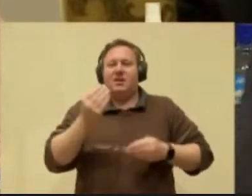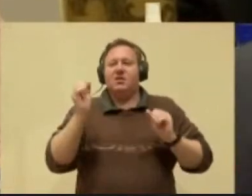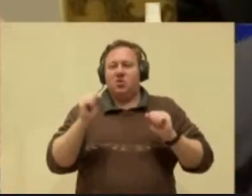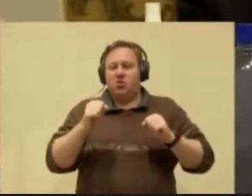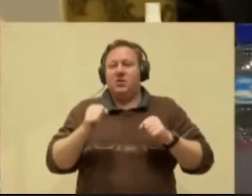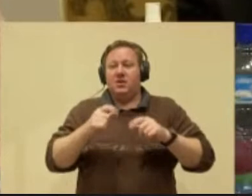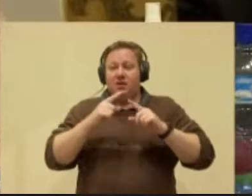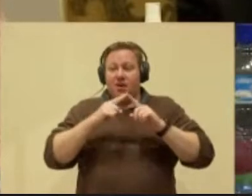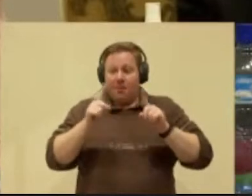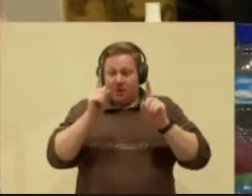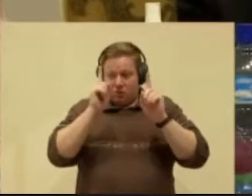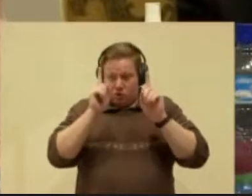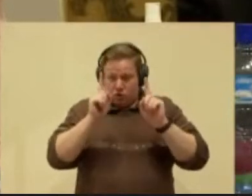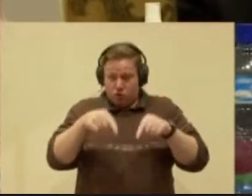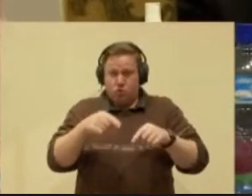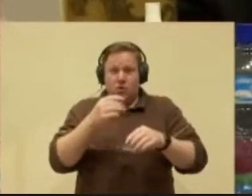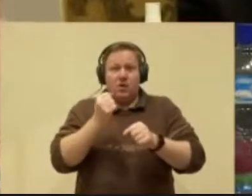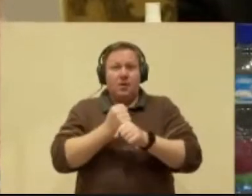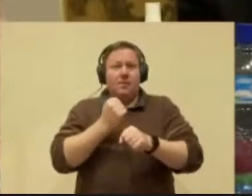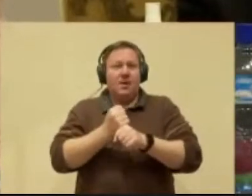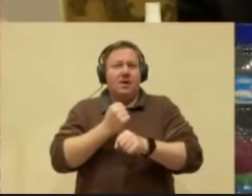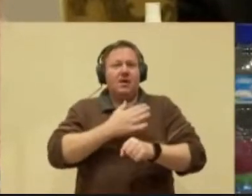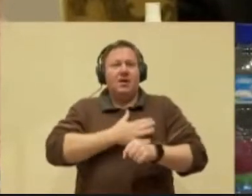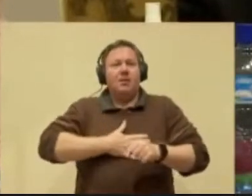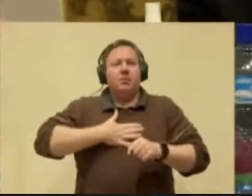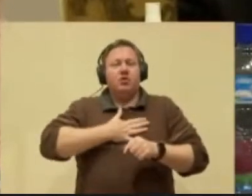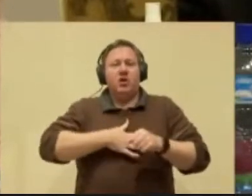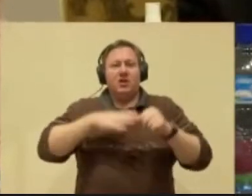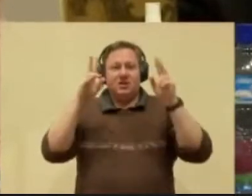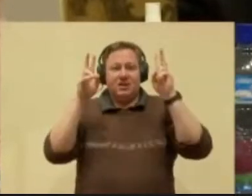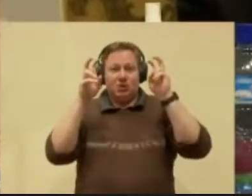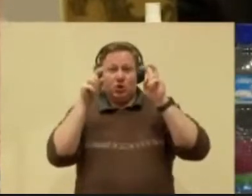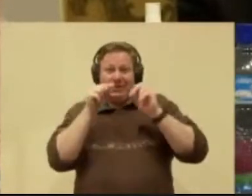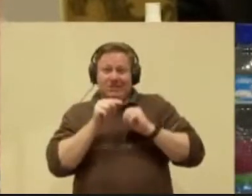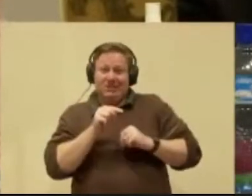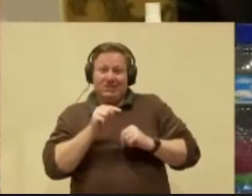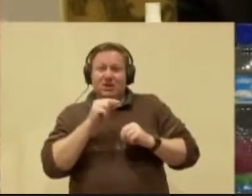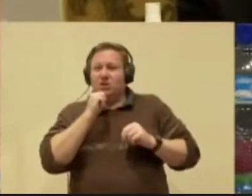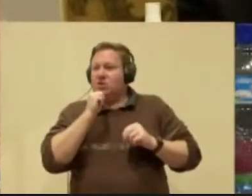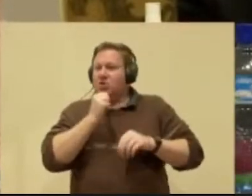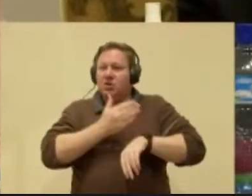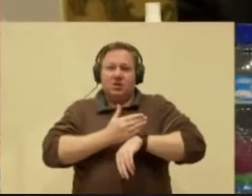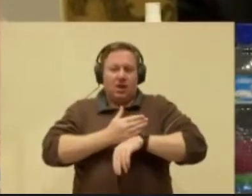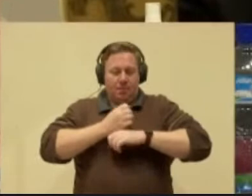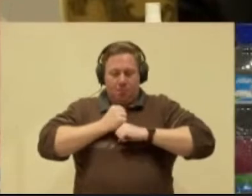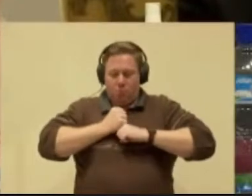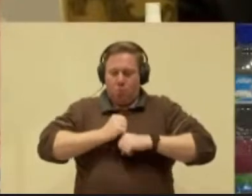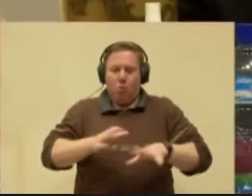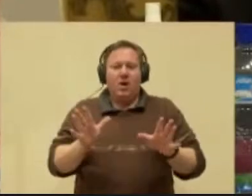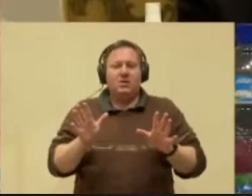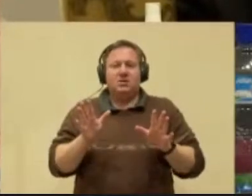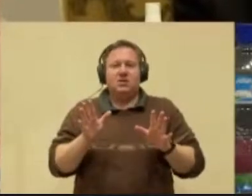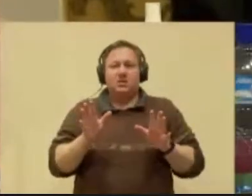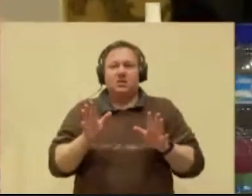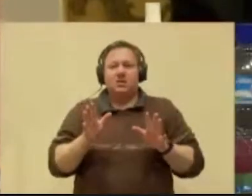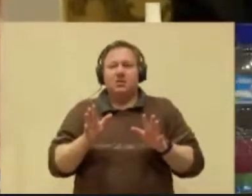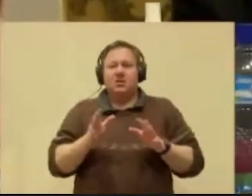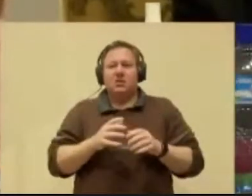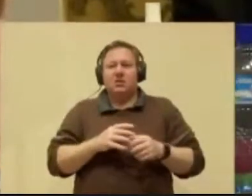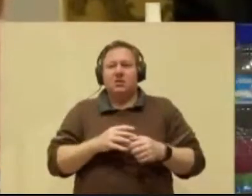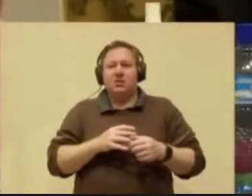we must make sure that the issue of appreciation will not waste our time let us just